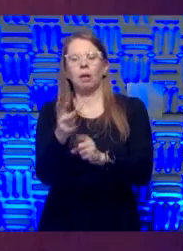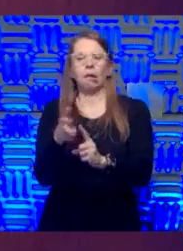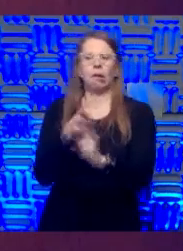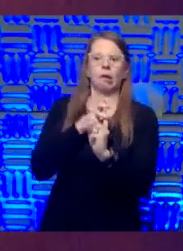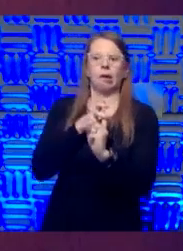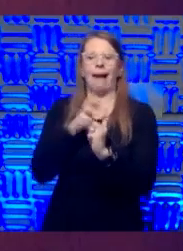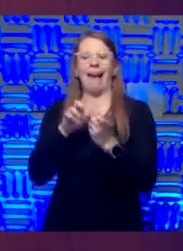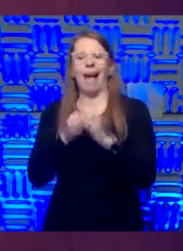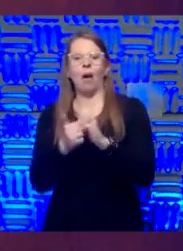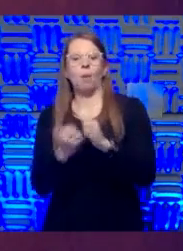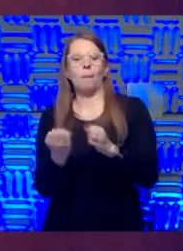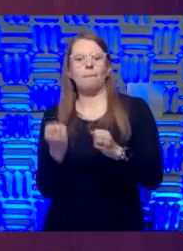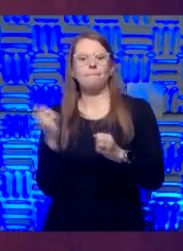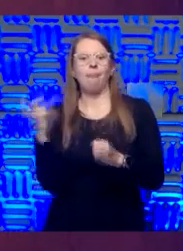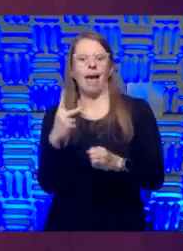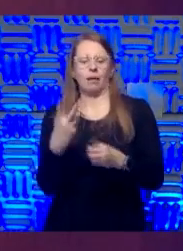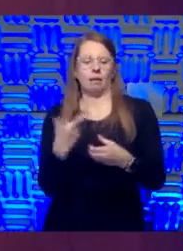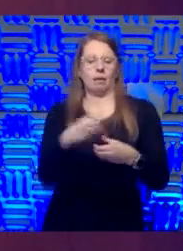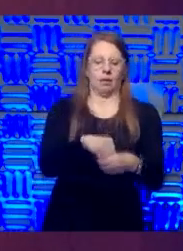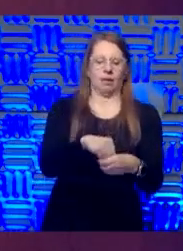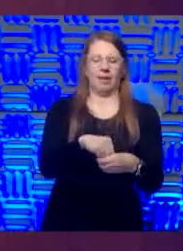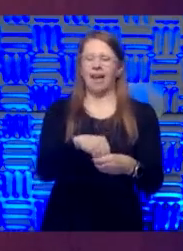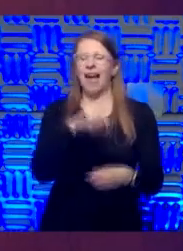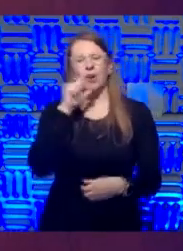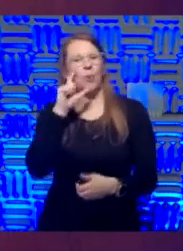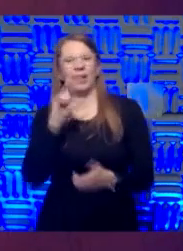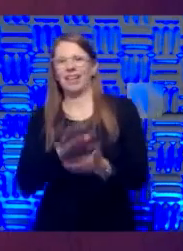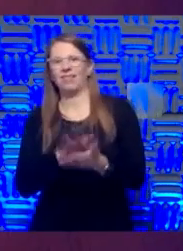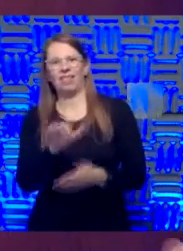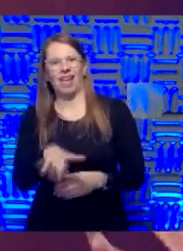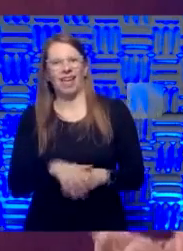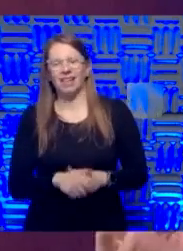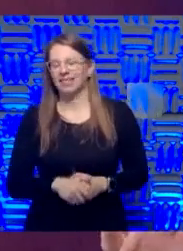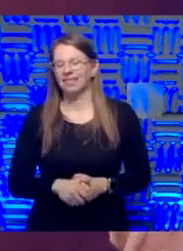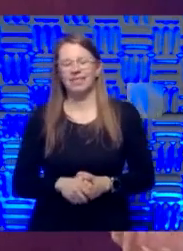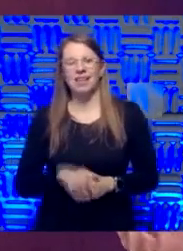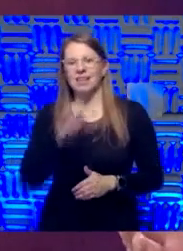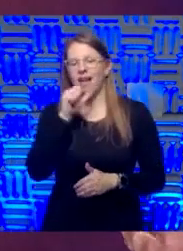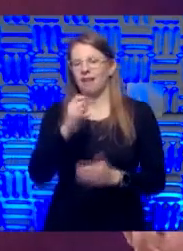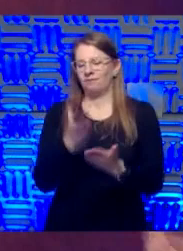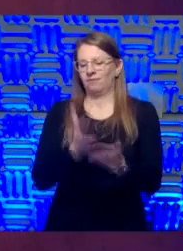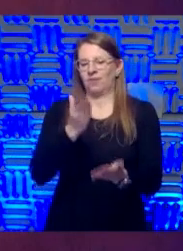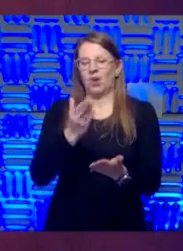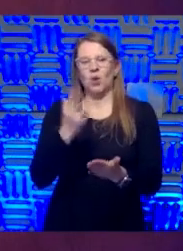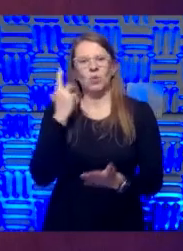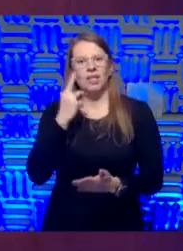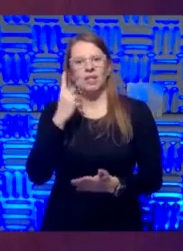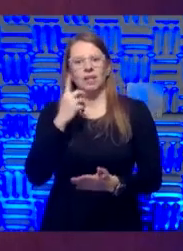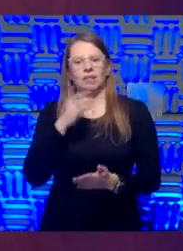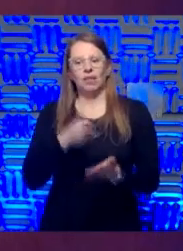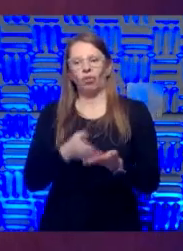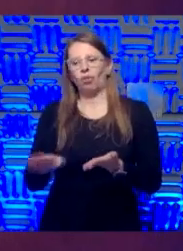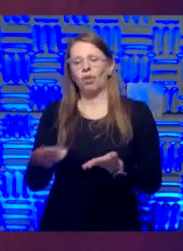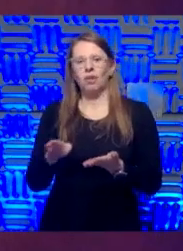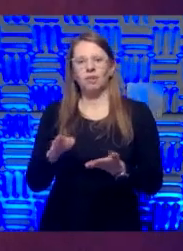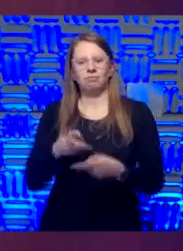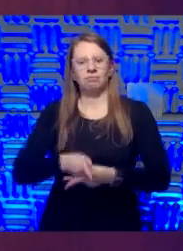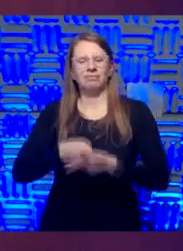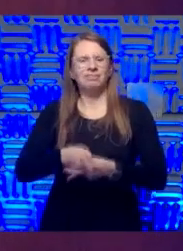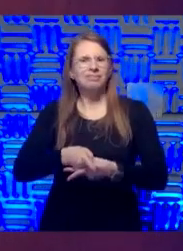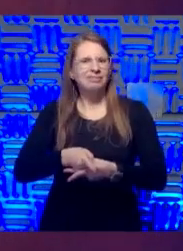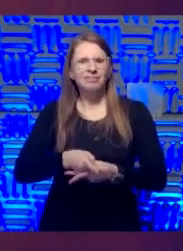come back to my sport. I really don't believe that is, first of all, that's an an invalid reason to not be careful. Yeah. And number two, this